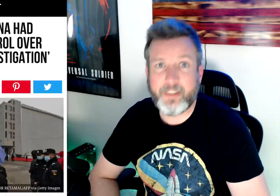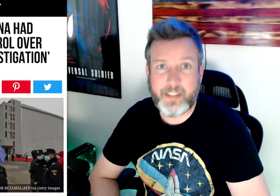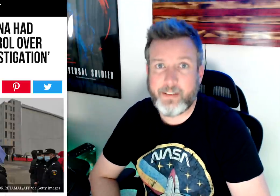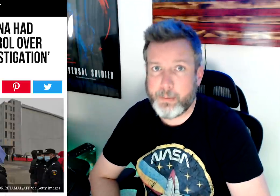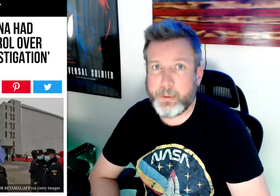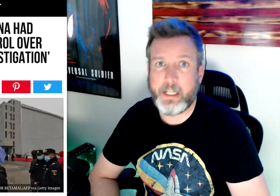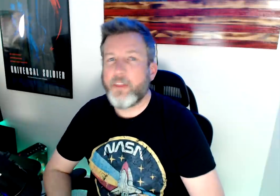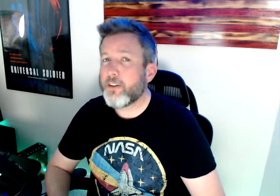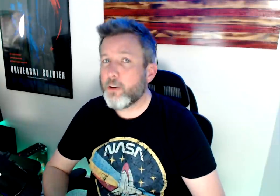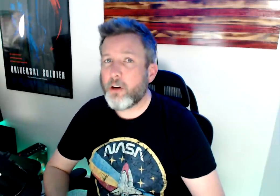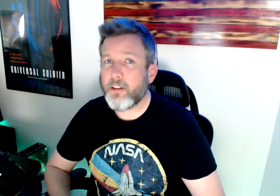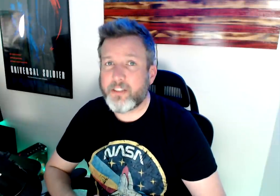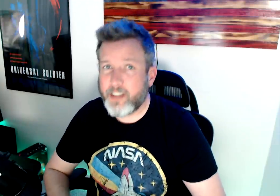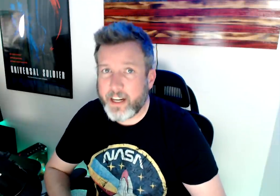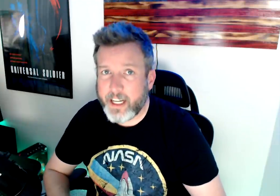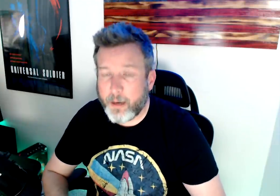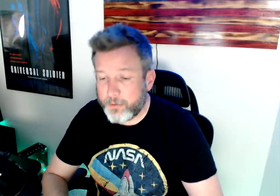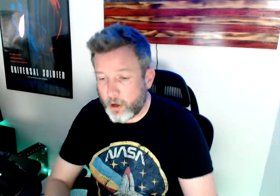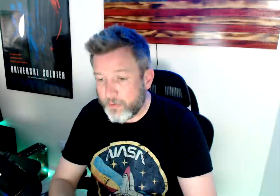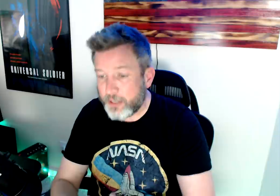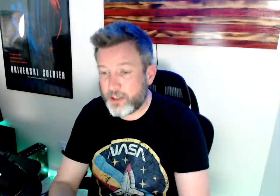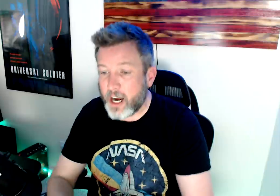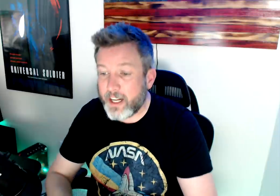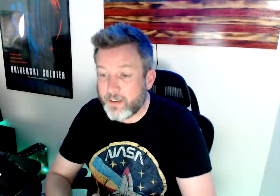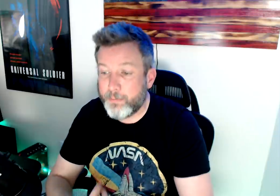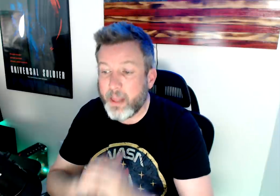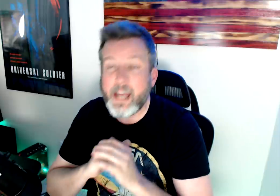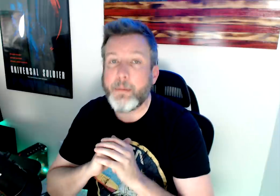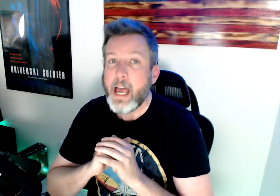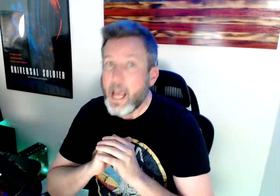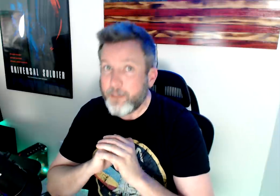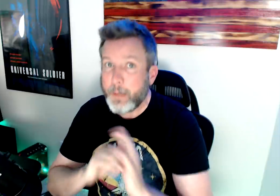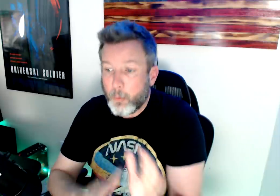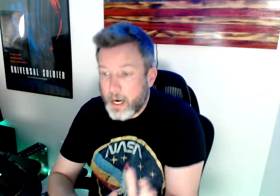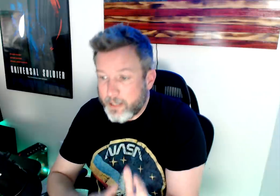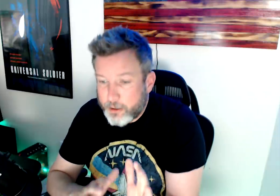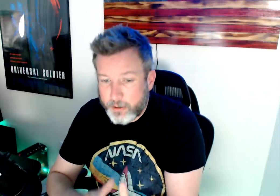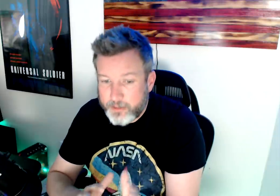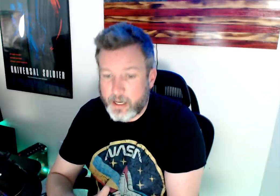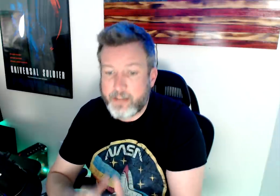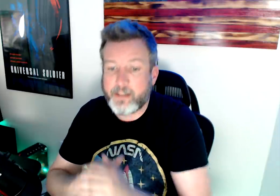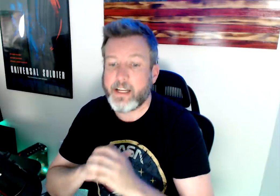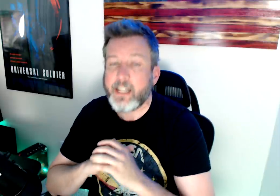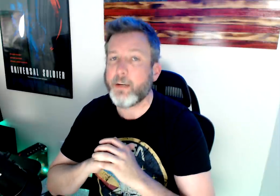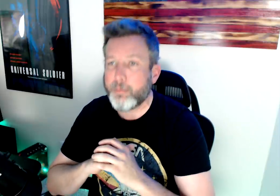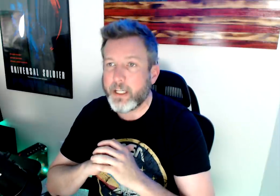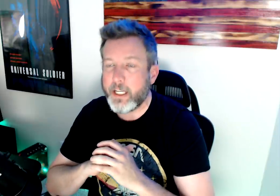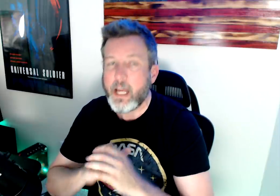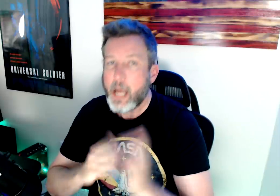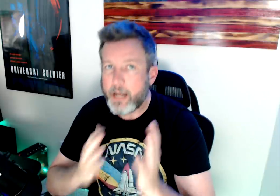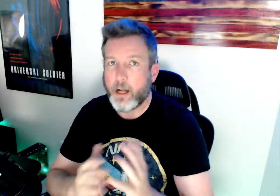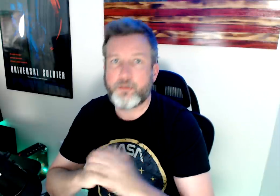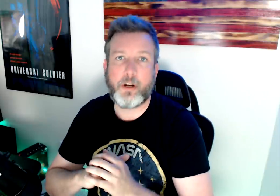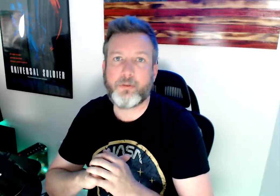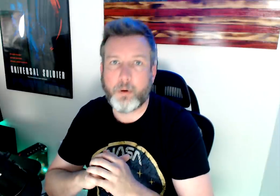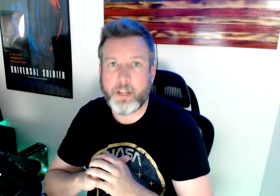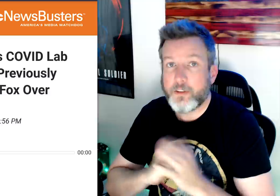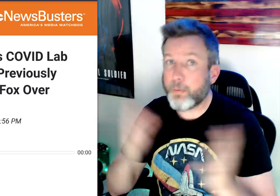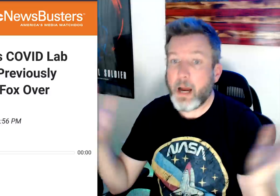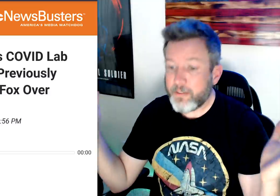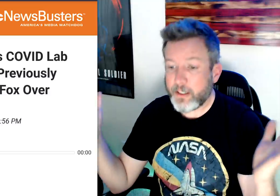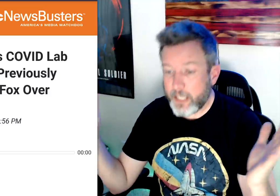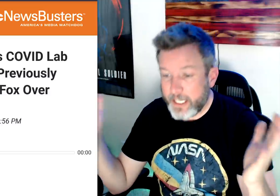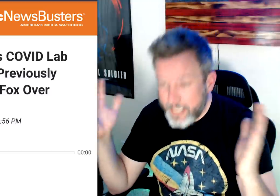relationship with the CCP. Their so-called study absolving China of blame has been widely criticized as incomplete and